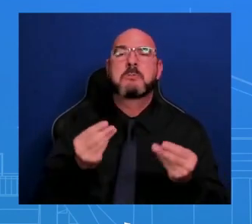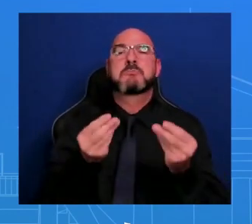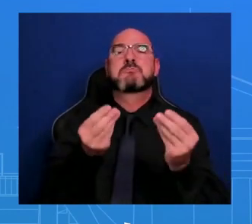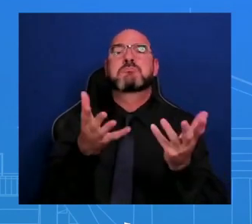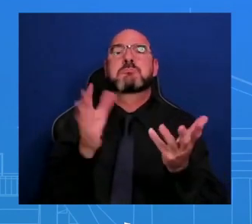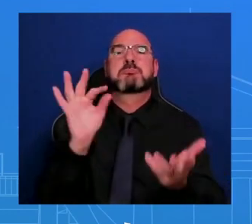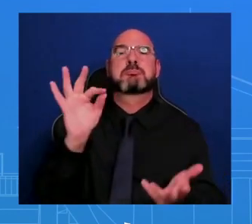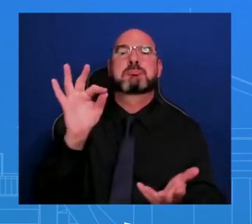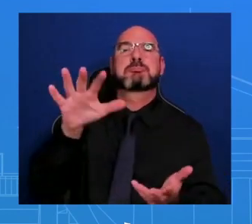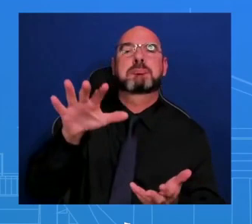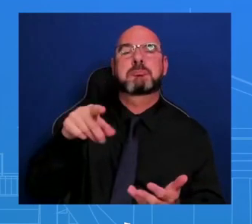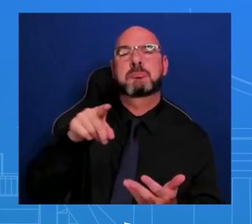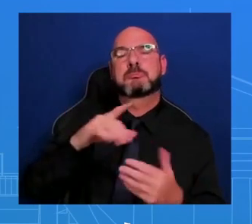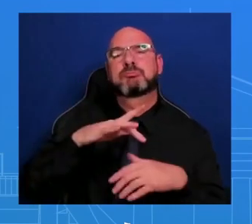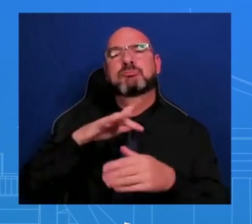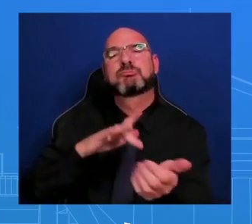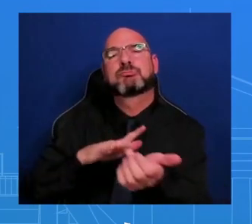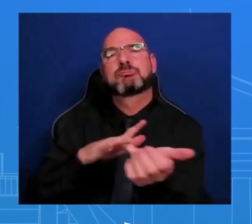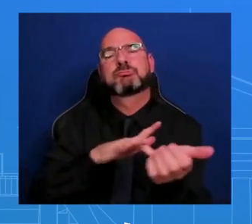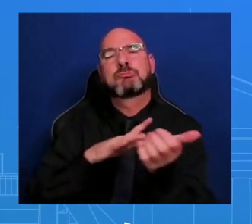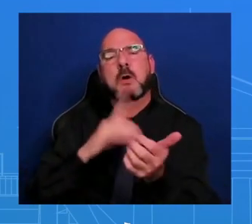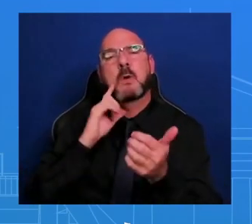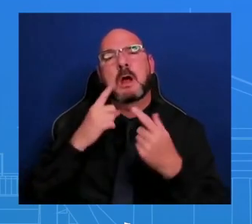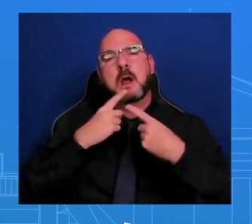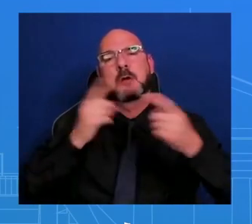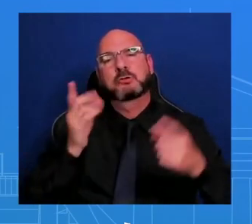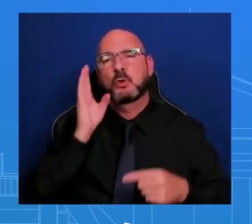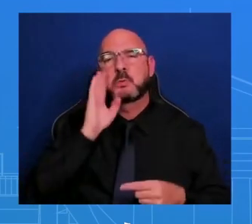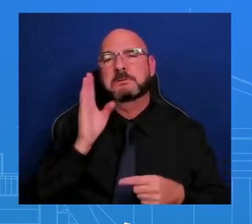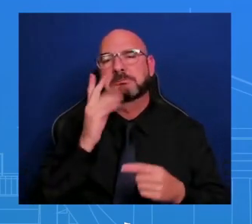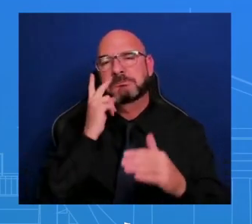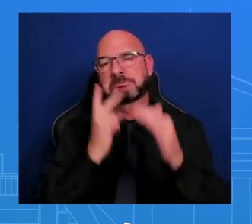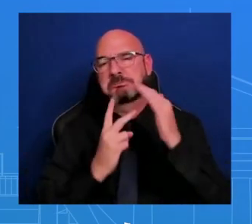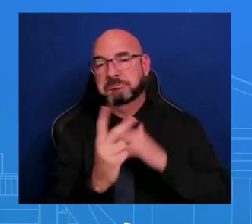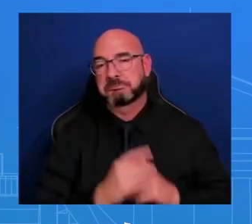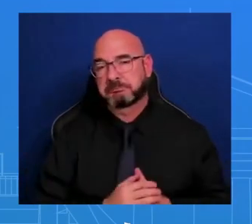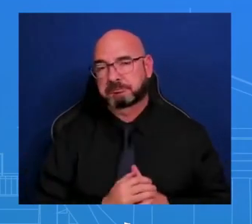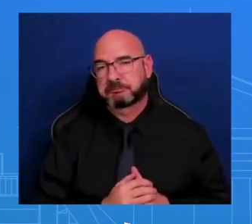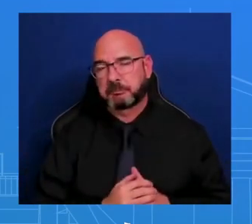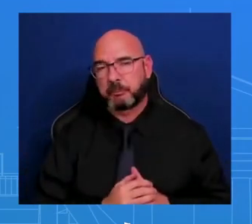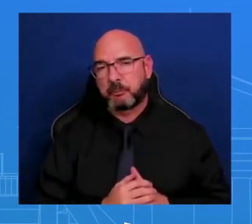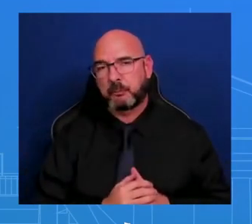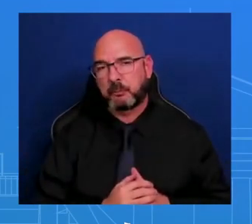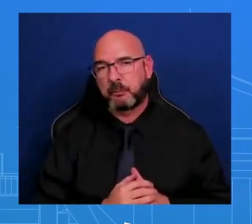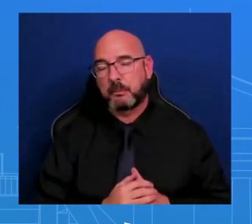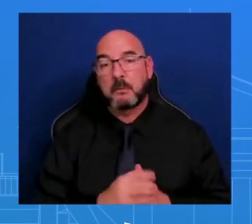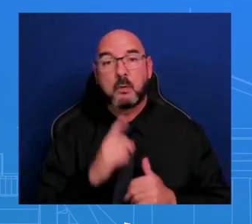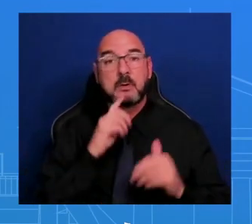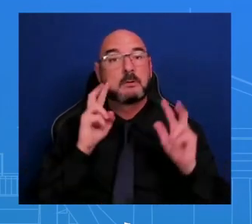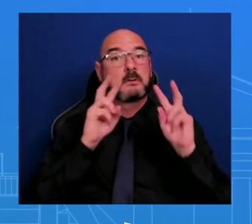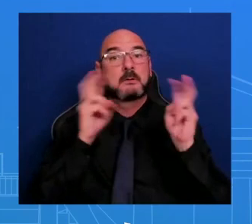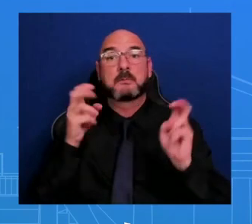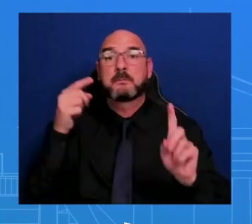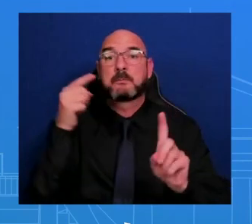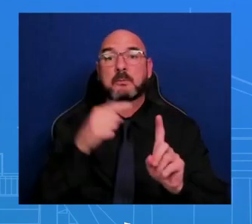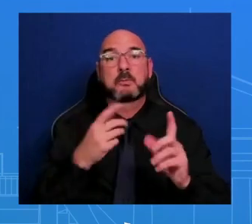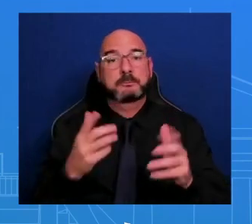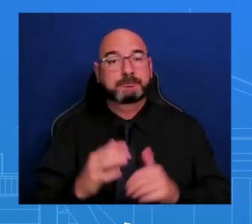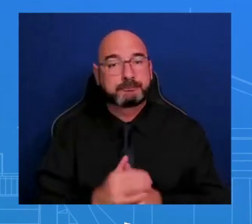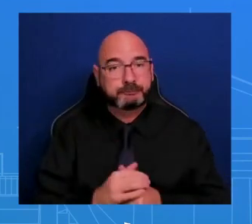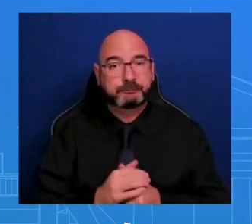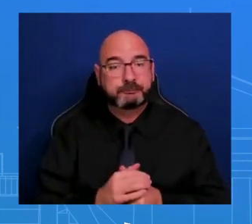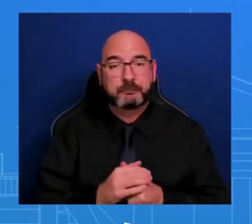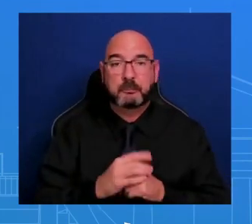think the theme, the current running through this visit, is really going to be on innovation. So they're going to be announcing new